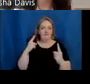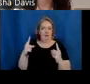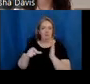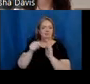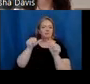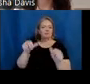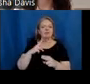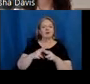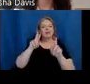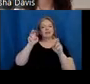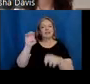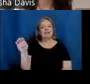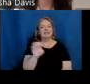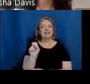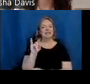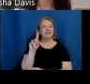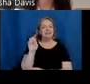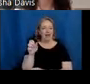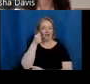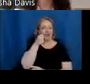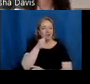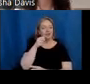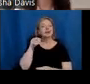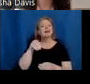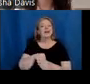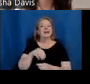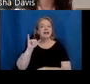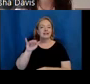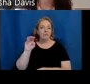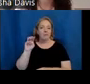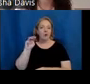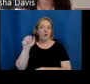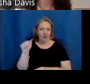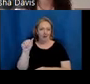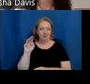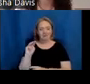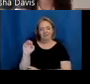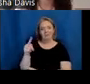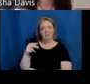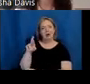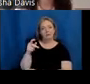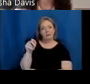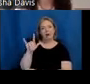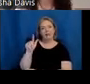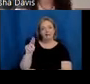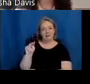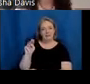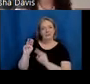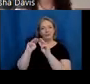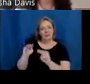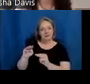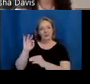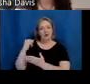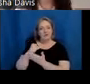Side Girl, which is now in the Metropolitan Museum of Art's collection. So it can be seen on view in New York. And it